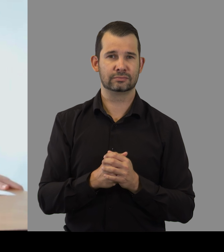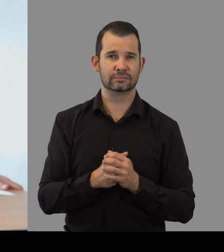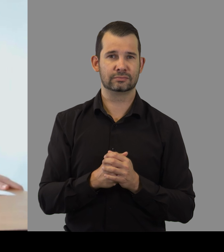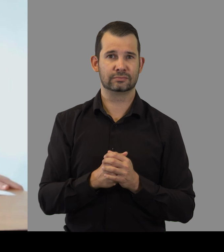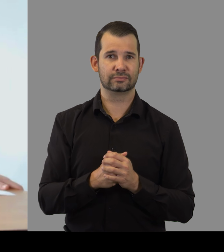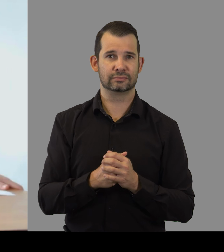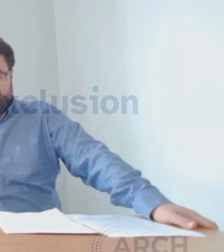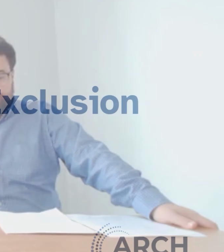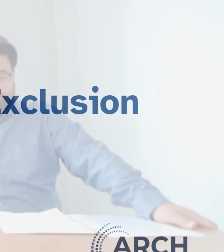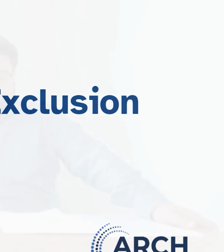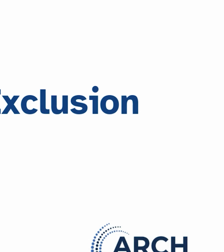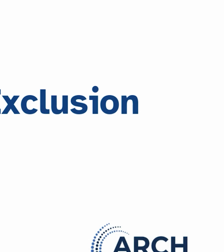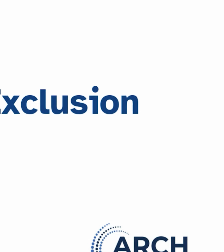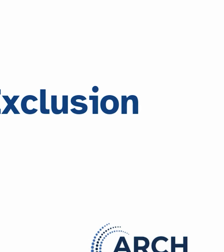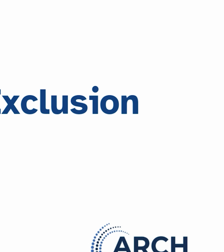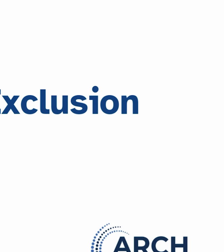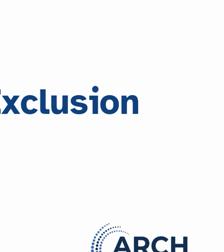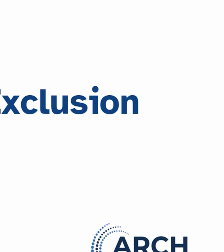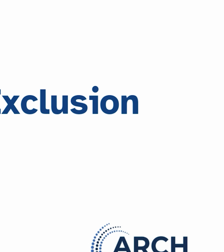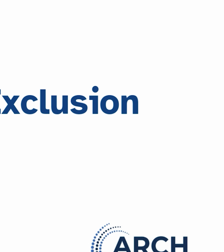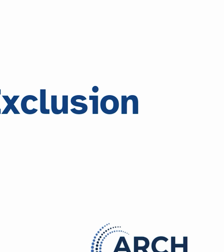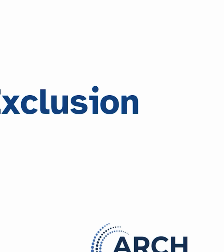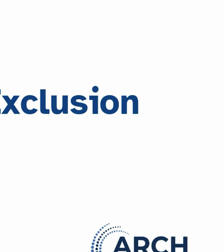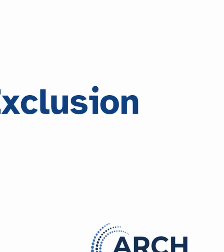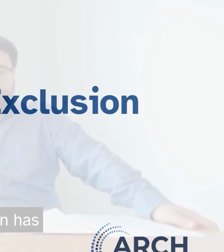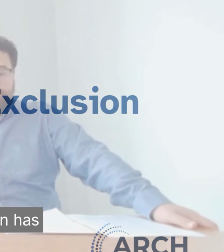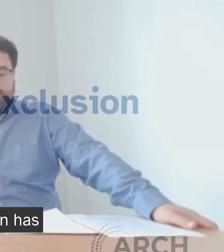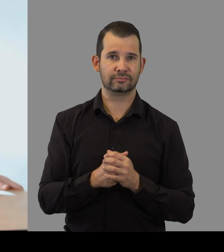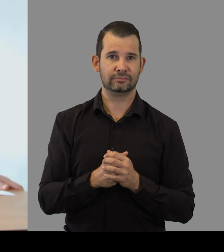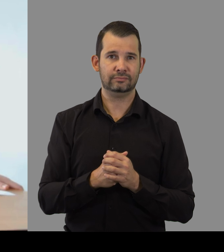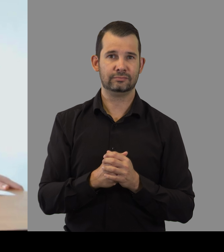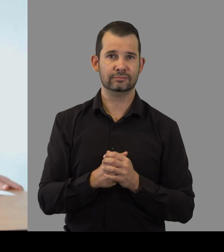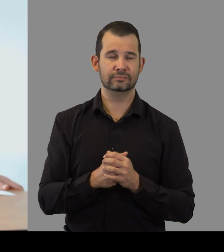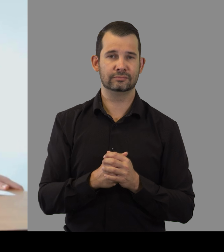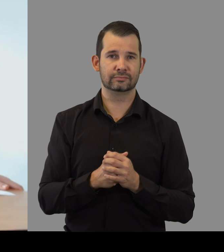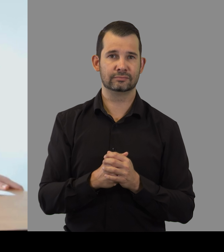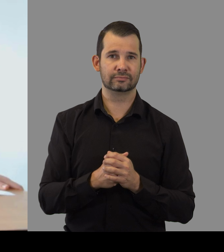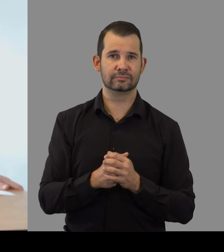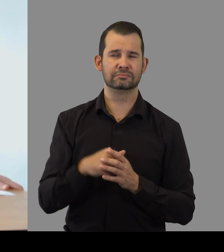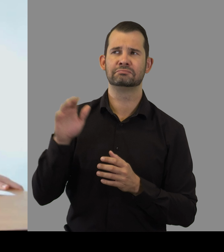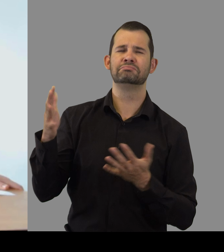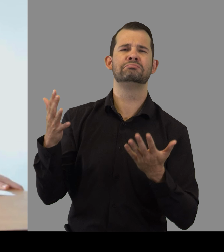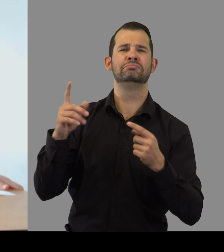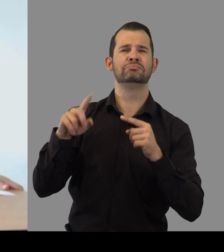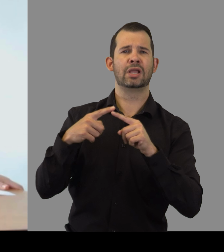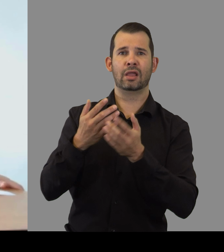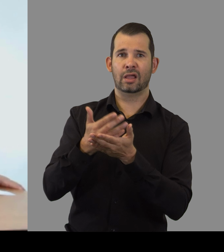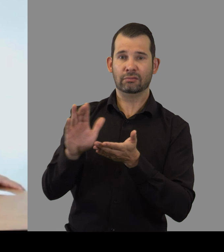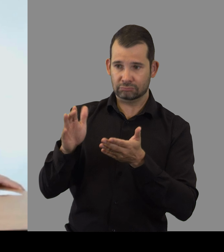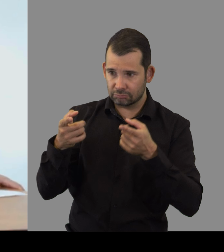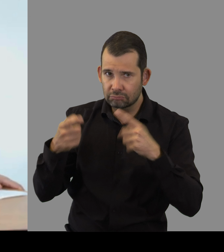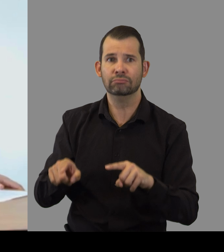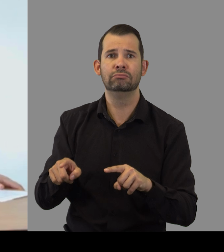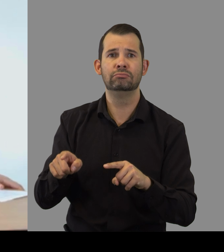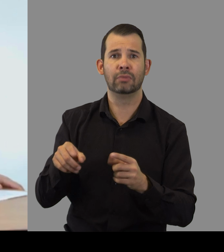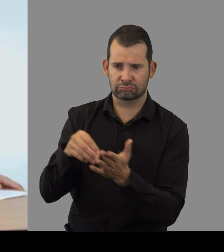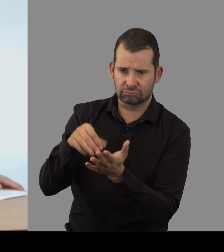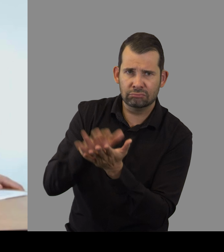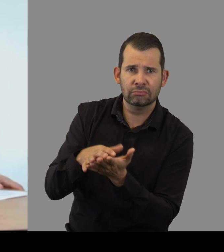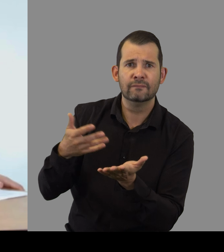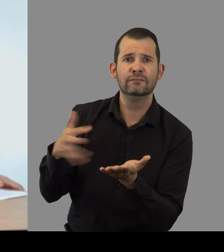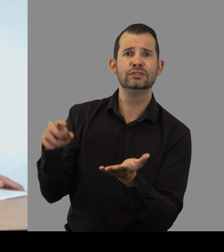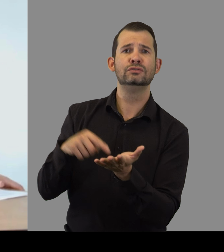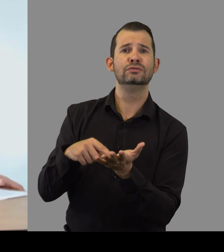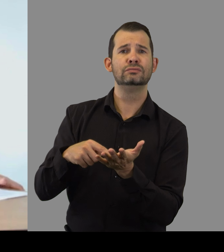by an exclusion. How to appeal an exclusion. So once an exclusion has